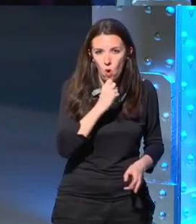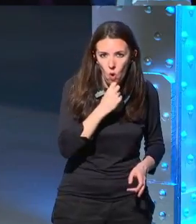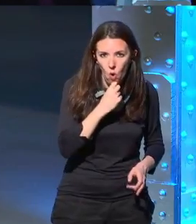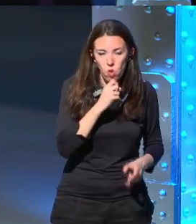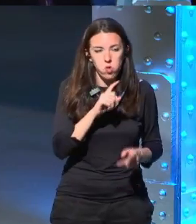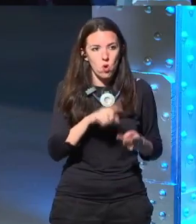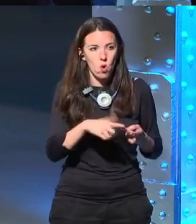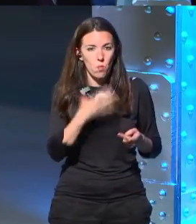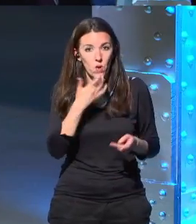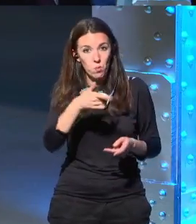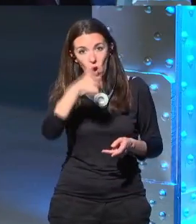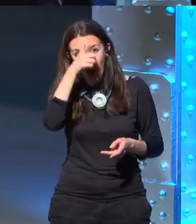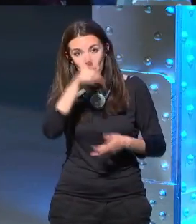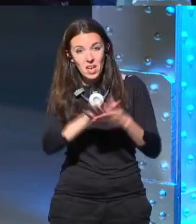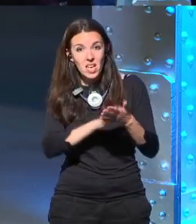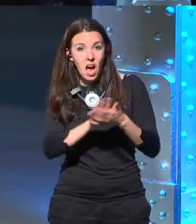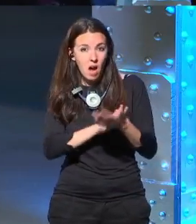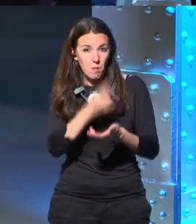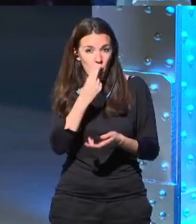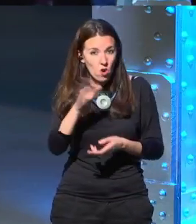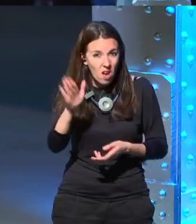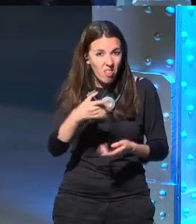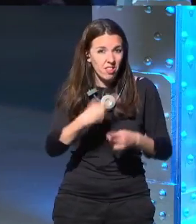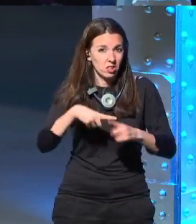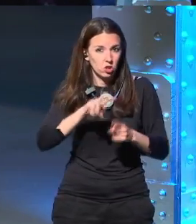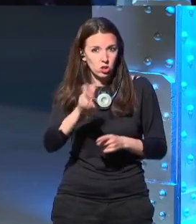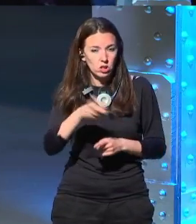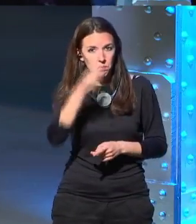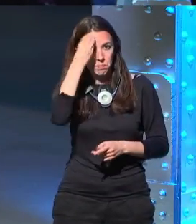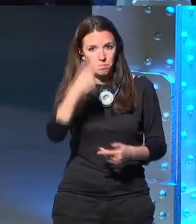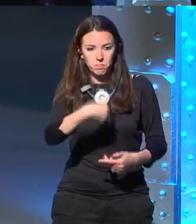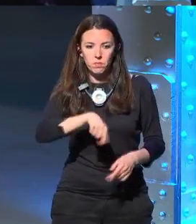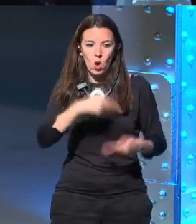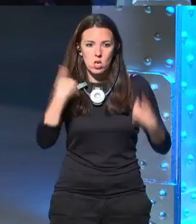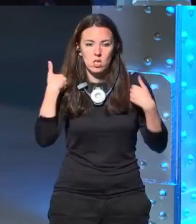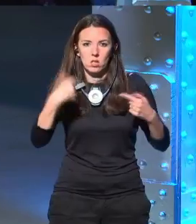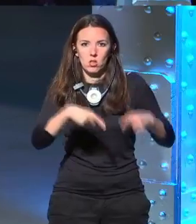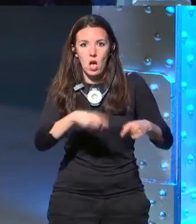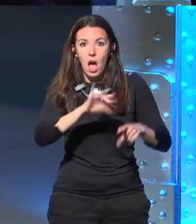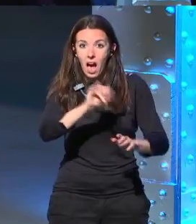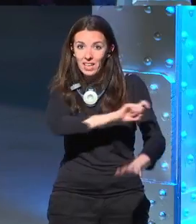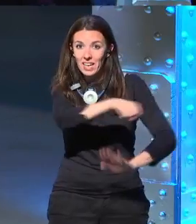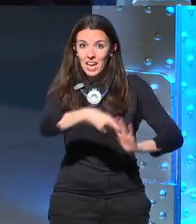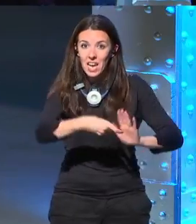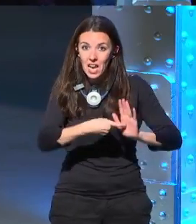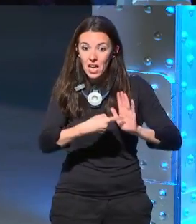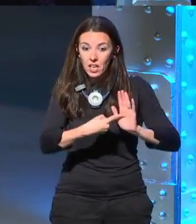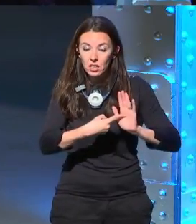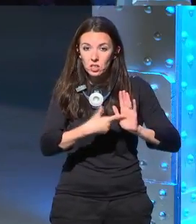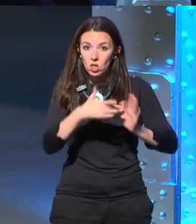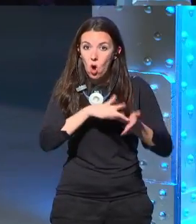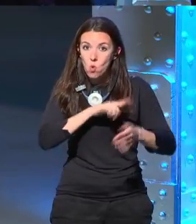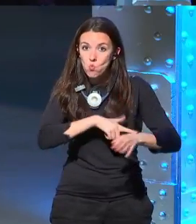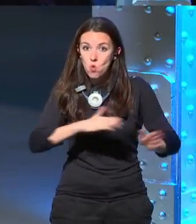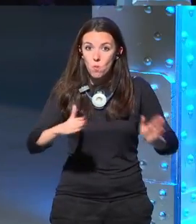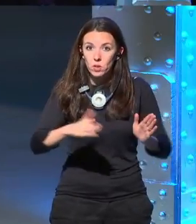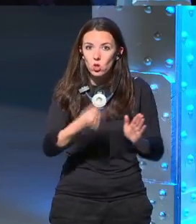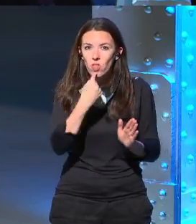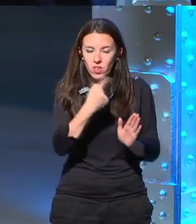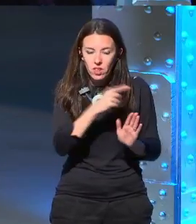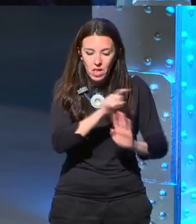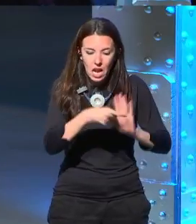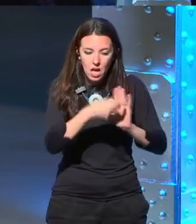Nazis, you're held responsible for that. There's even a law that says at a certain point, speech becomes so